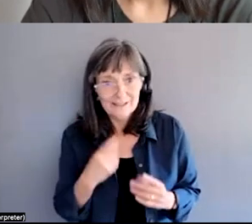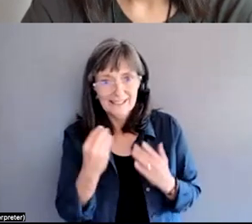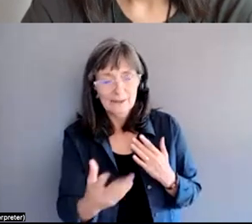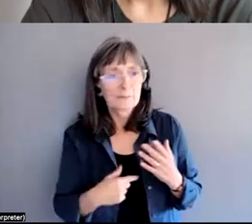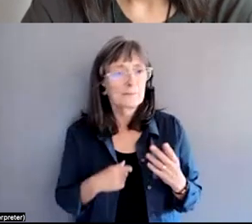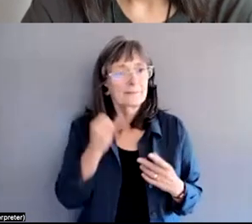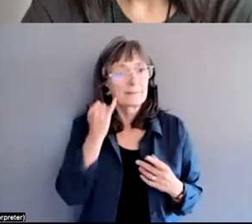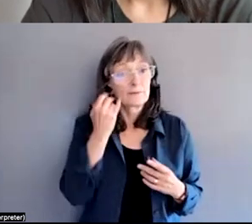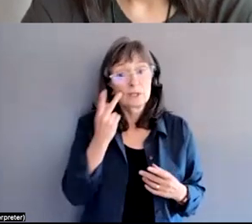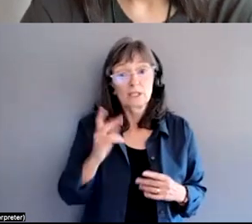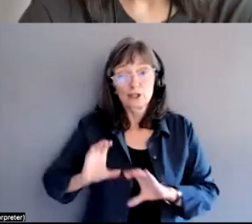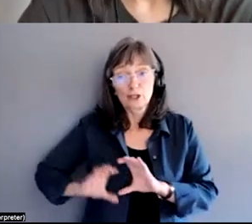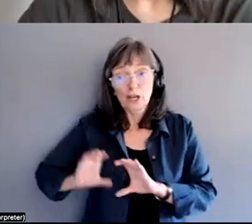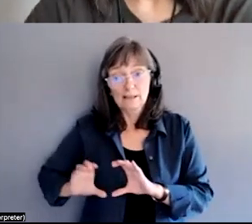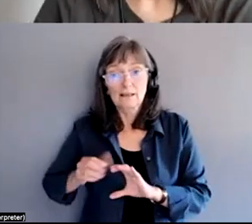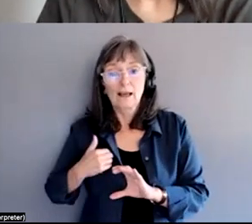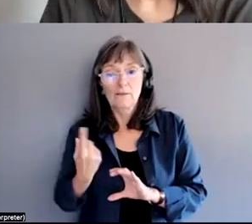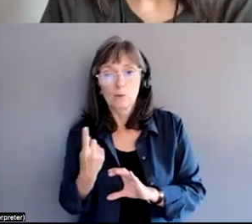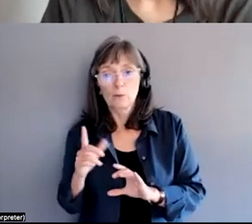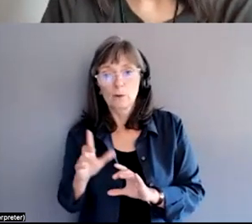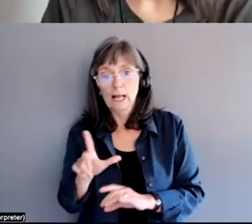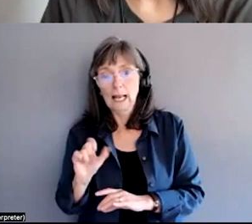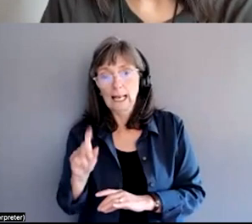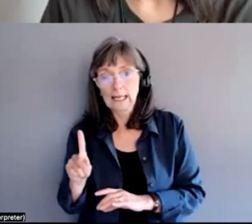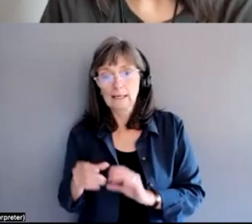you look at the chat, there is a link to a Jamboard,